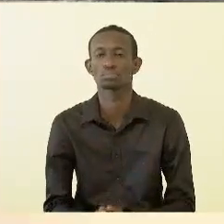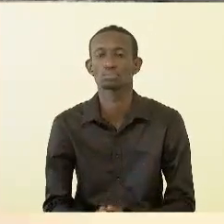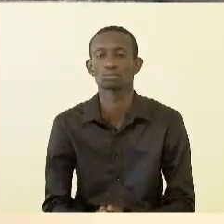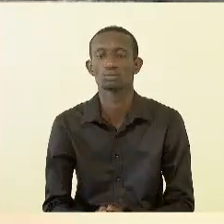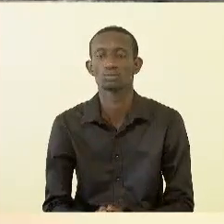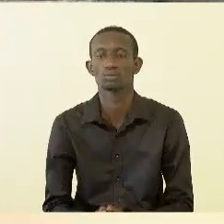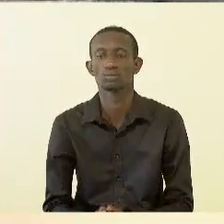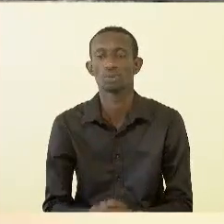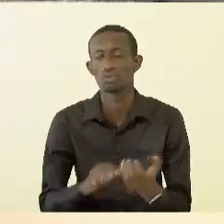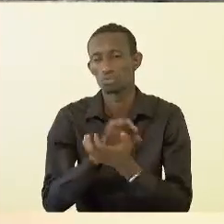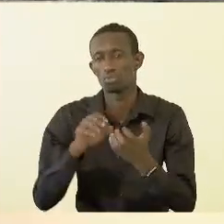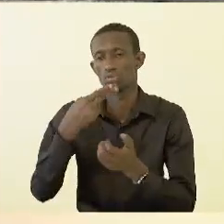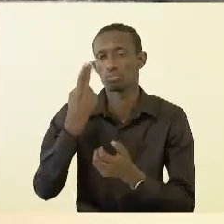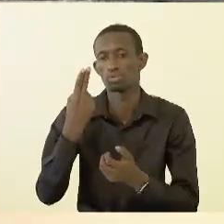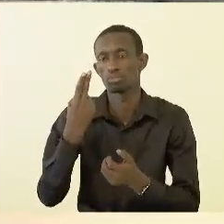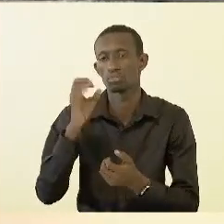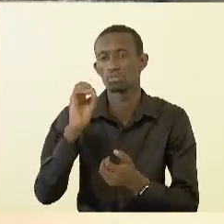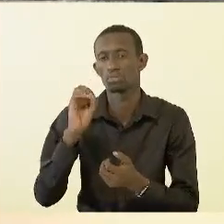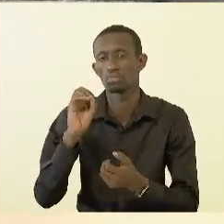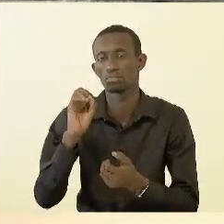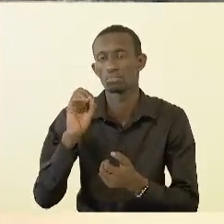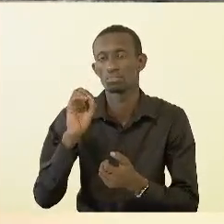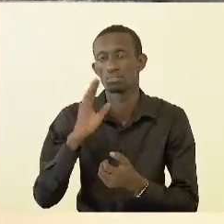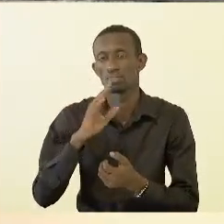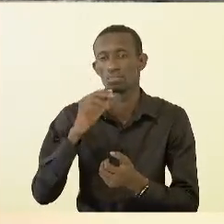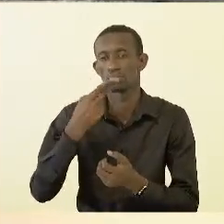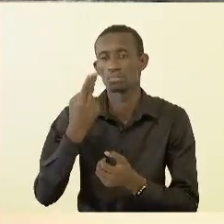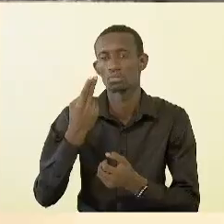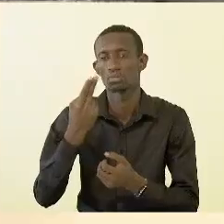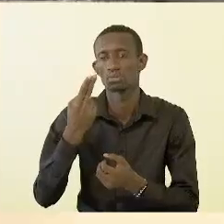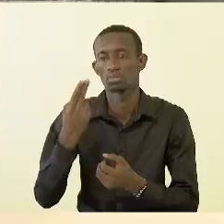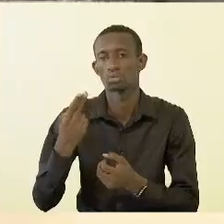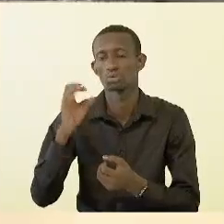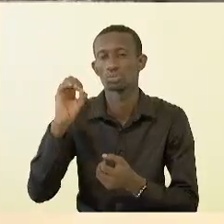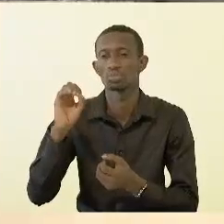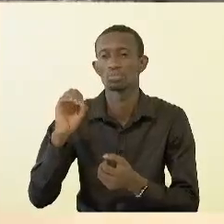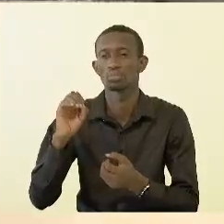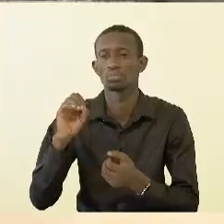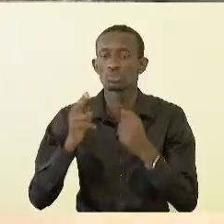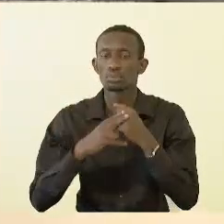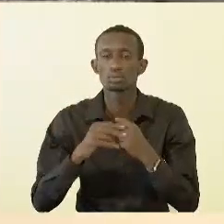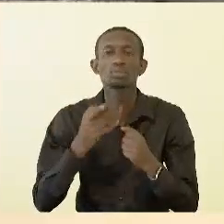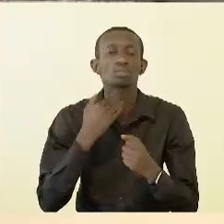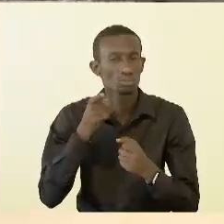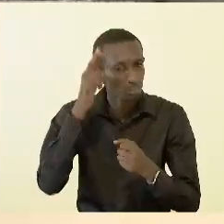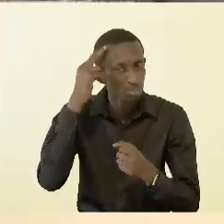the orium. Is mixed with orium. I'm just trying to remind you about